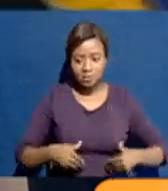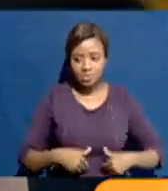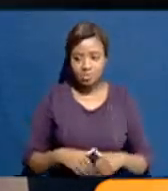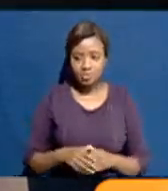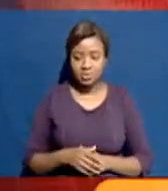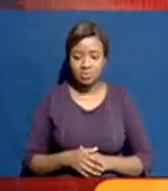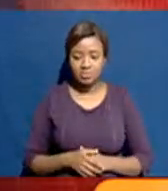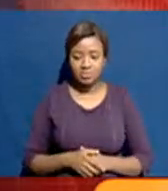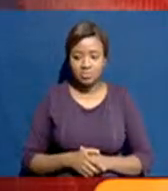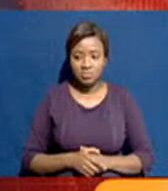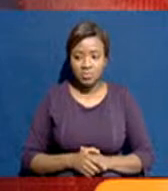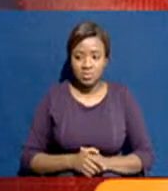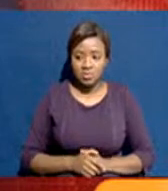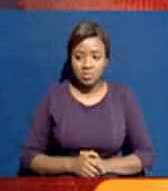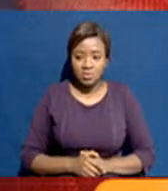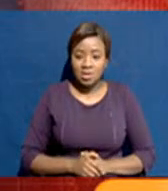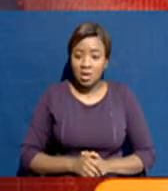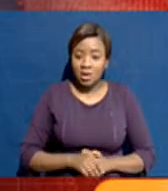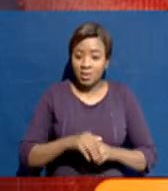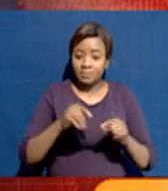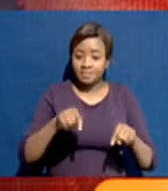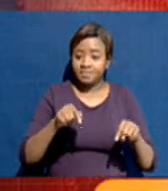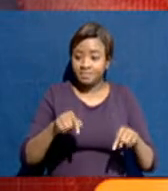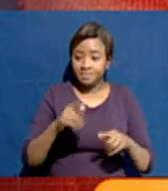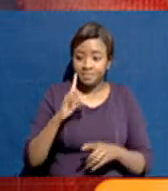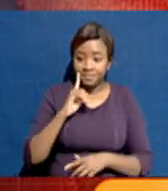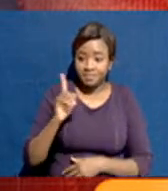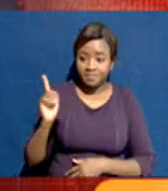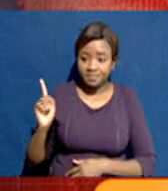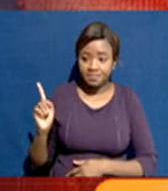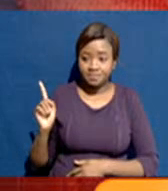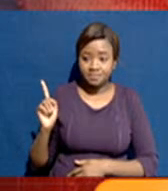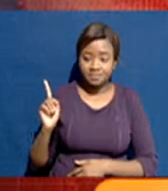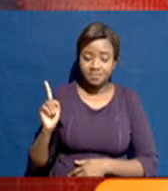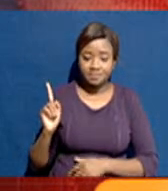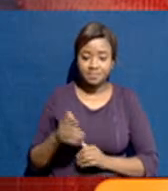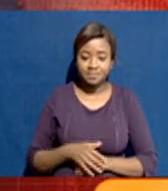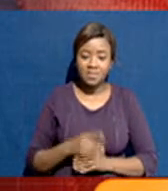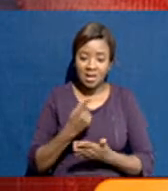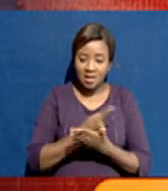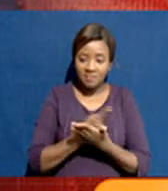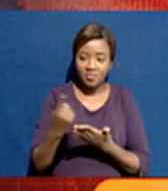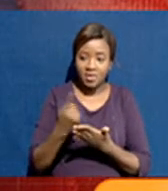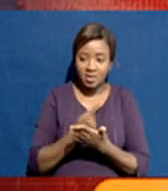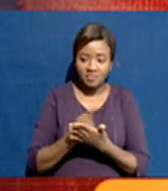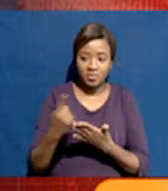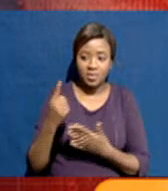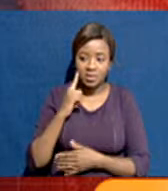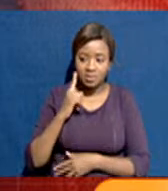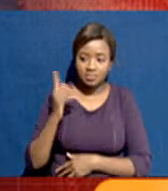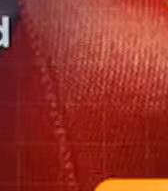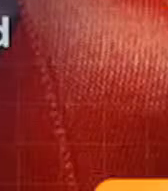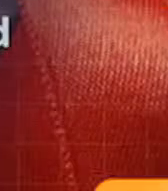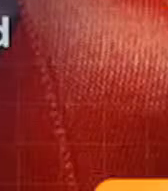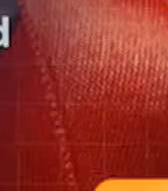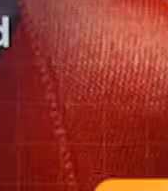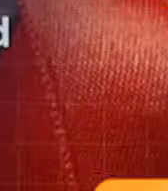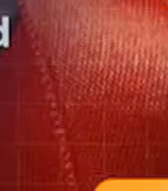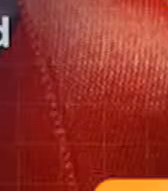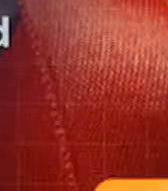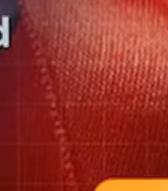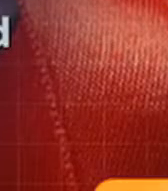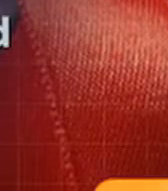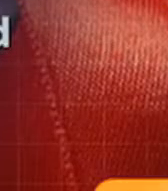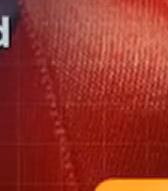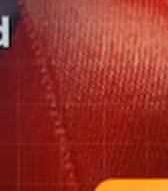fell into. At least 98 new HIV infections were recorded every week among adolescents aged 10 to